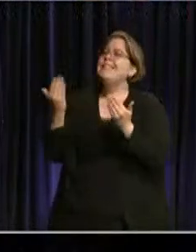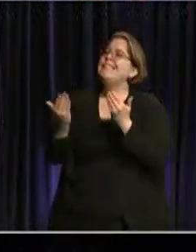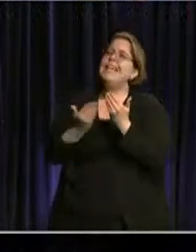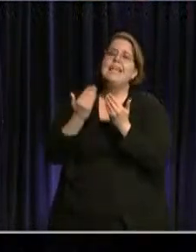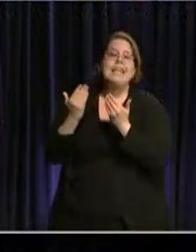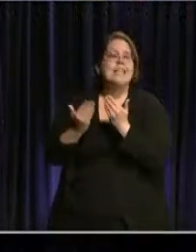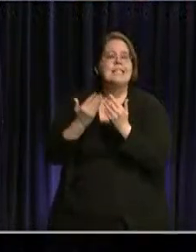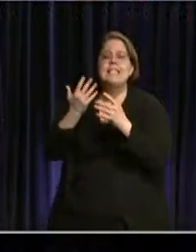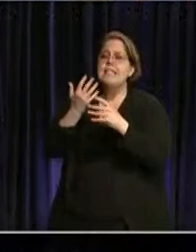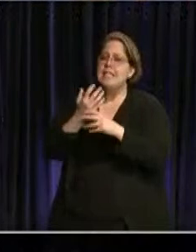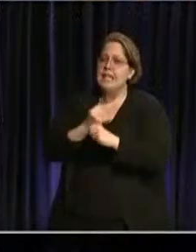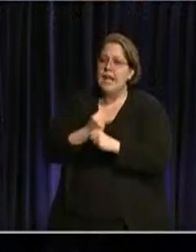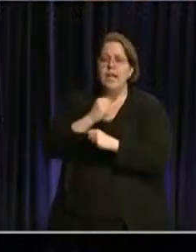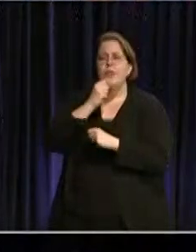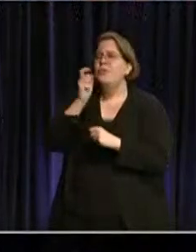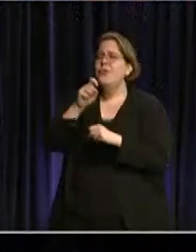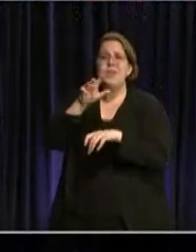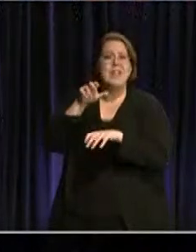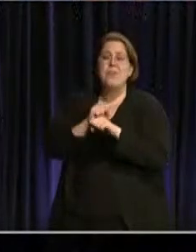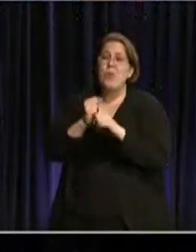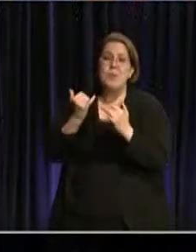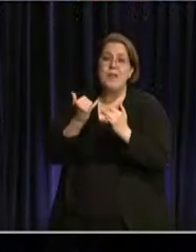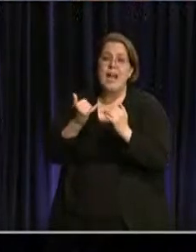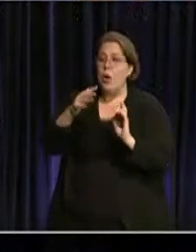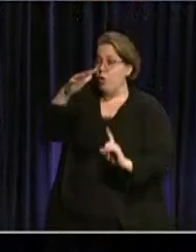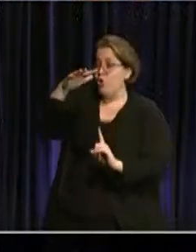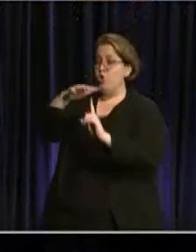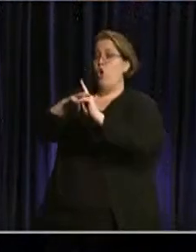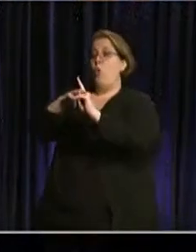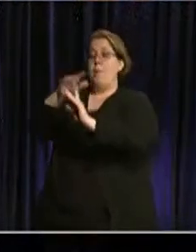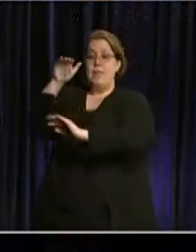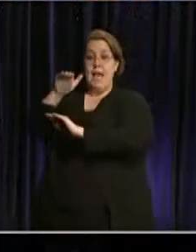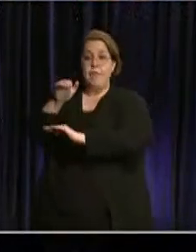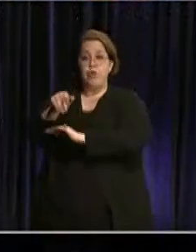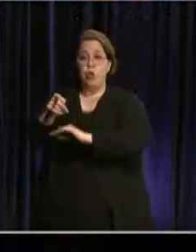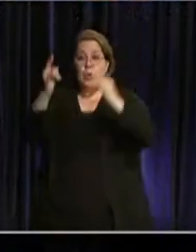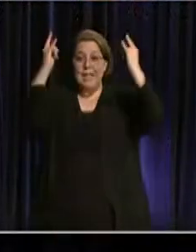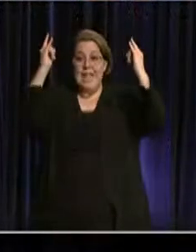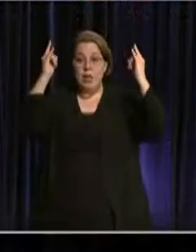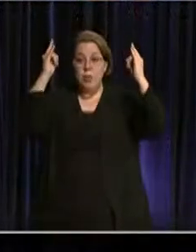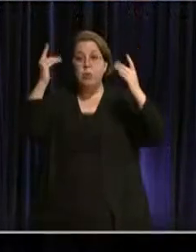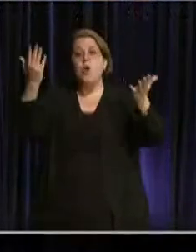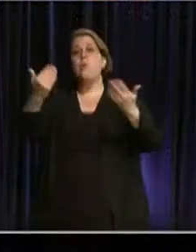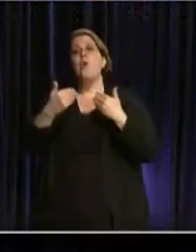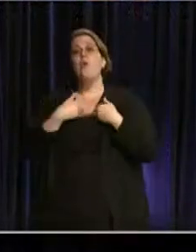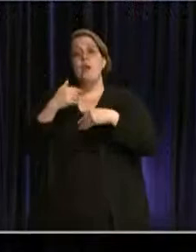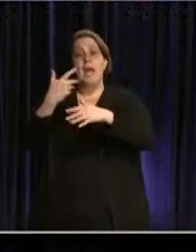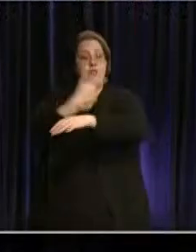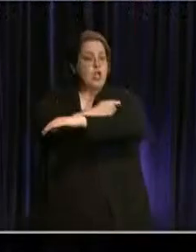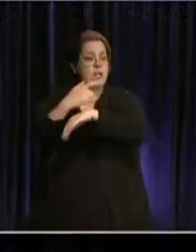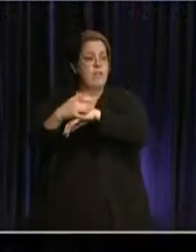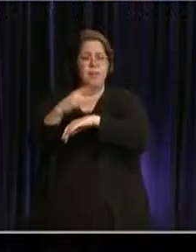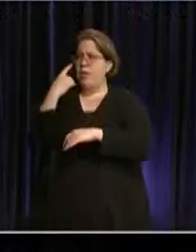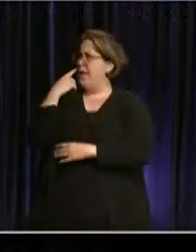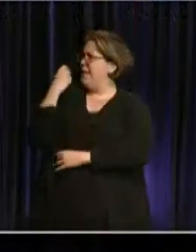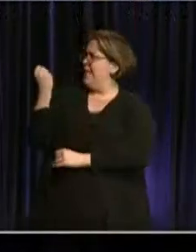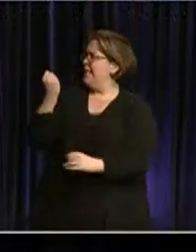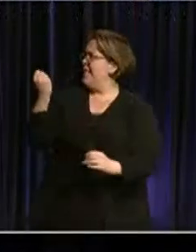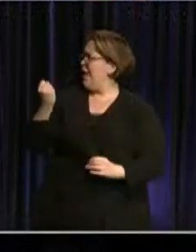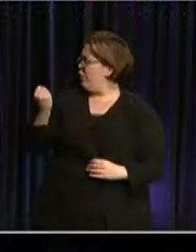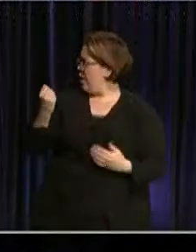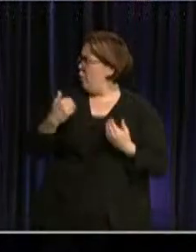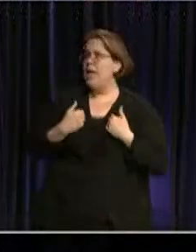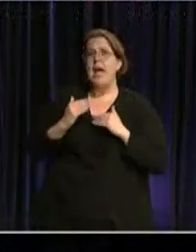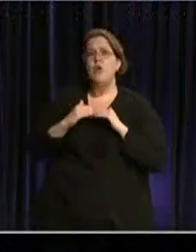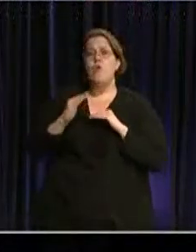easy. You really don't even need an appointment anymore. Just show up afternoon at the Alamo Dome. There are doses available, I think, on Saturday. Dr. Bridger, we